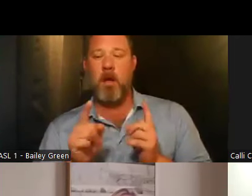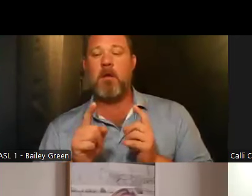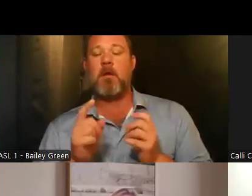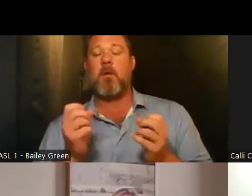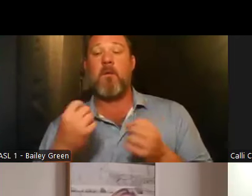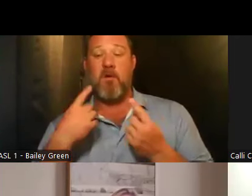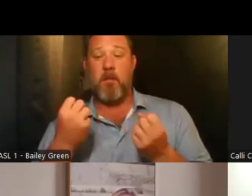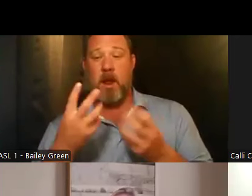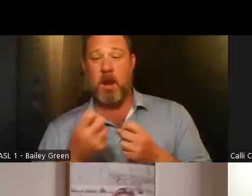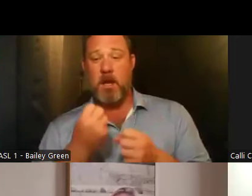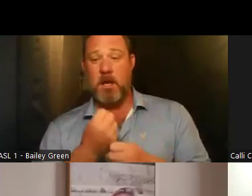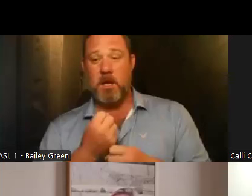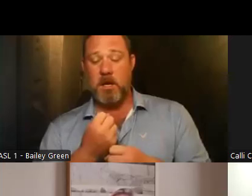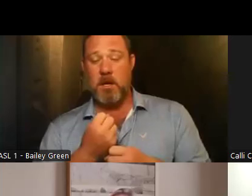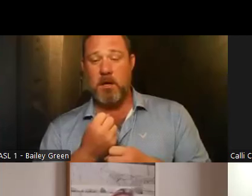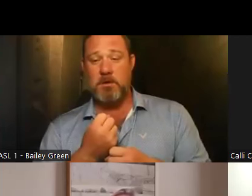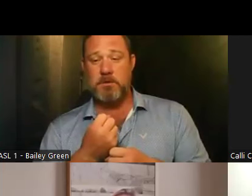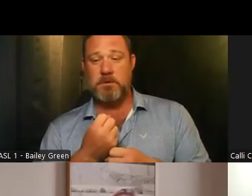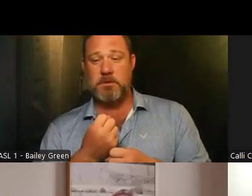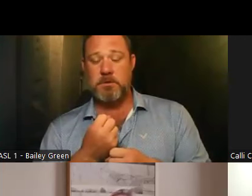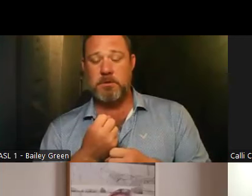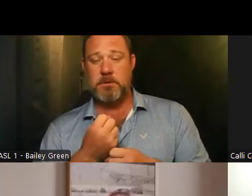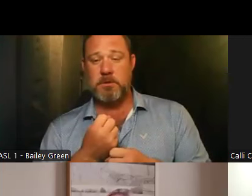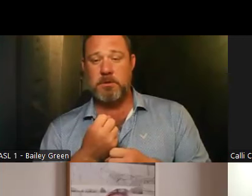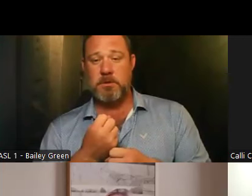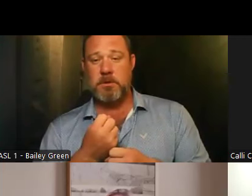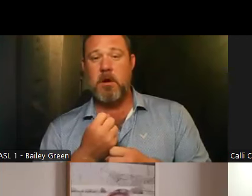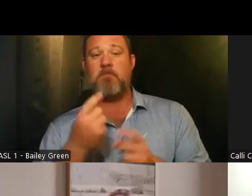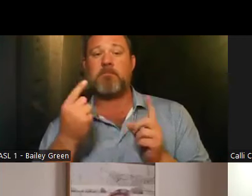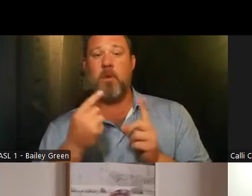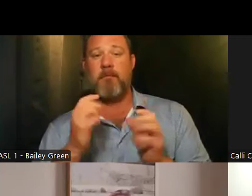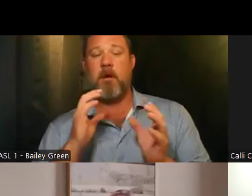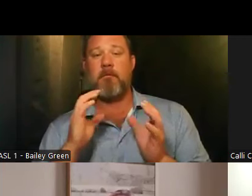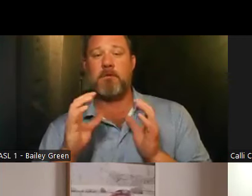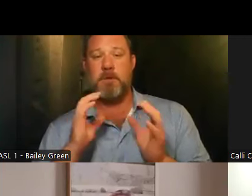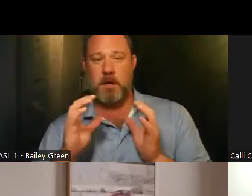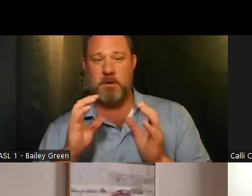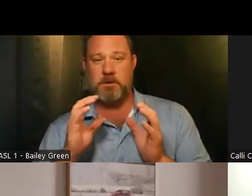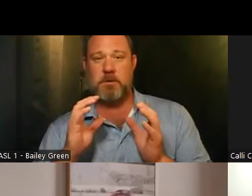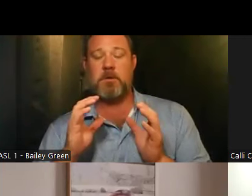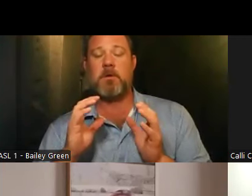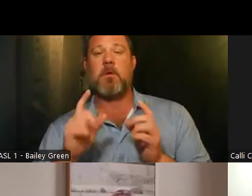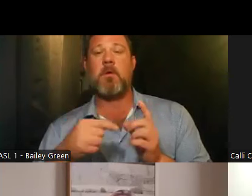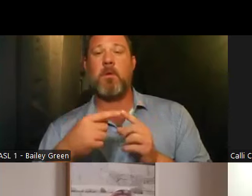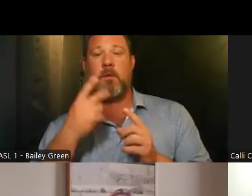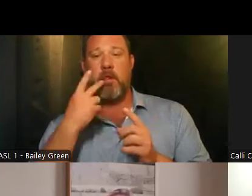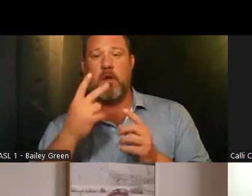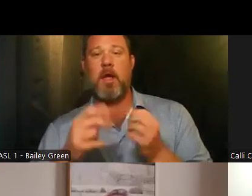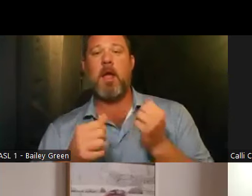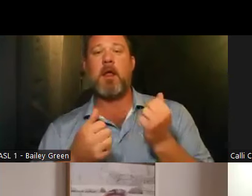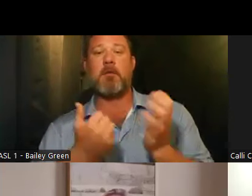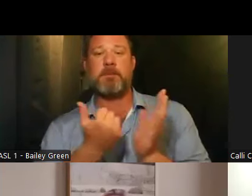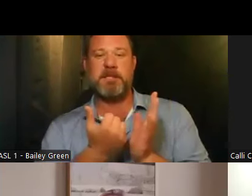many years. It's been a point of conversation when we look at assisted living